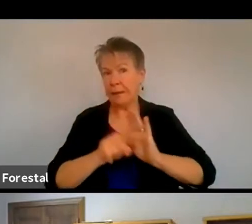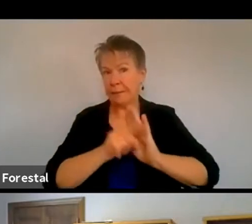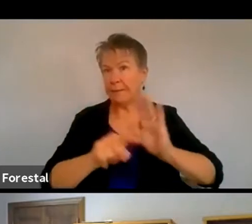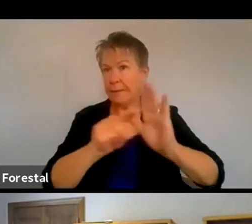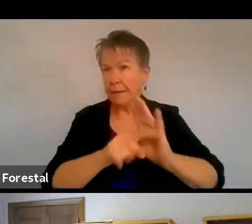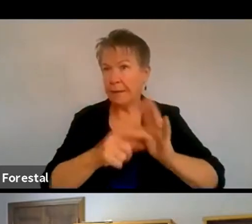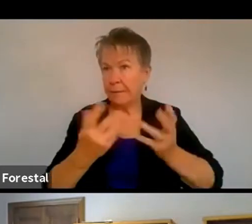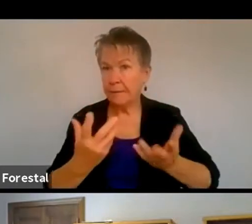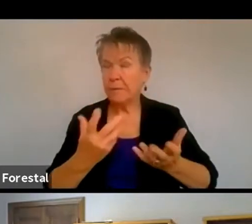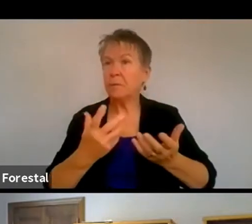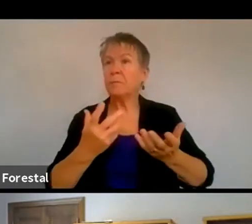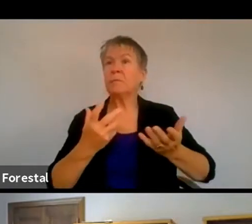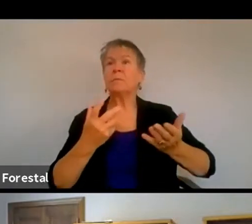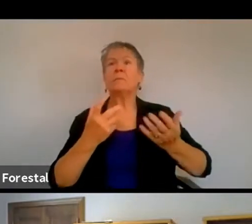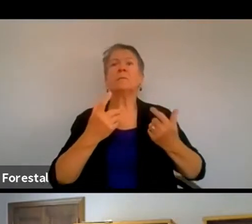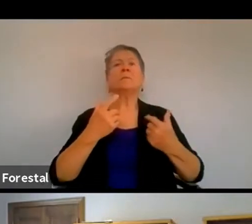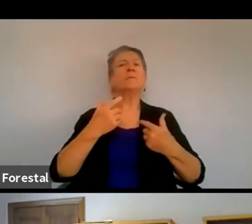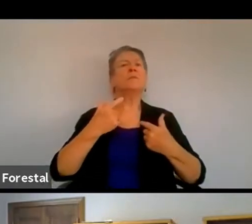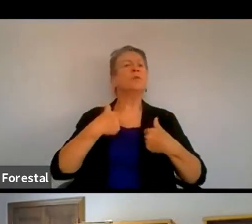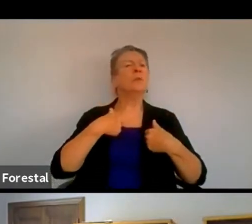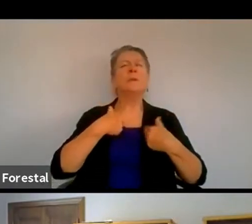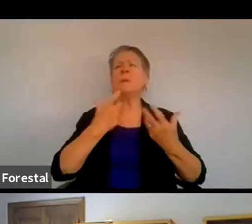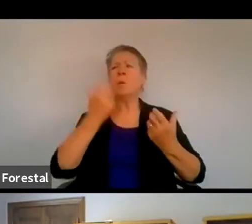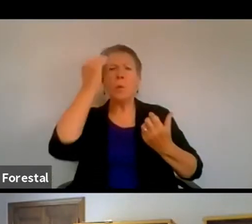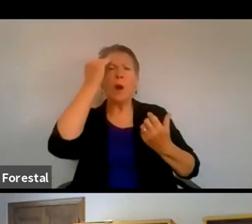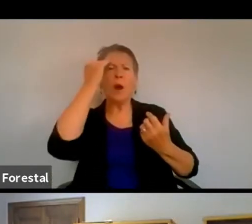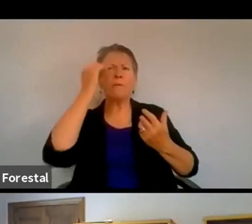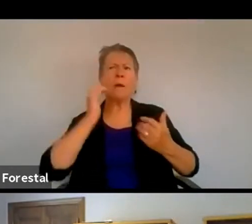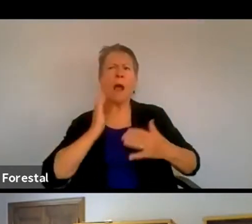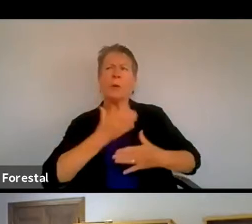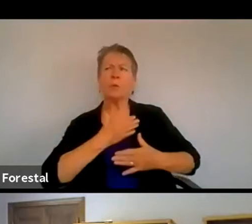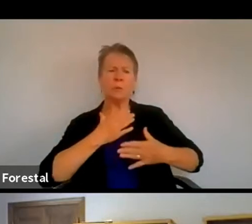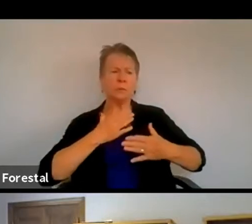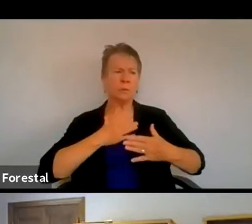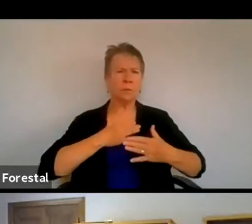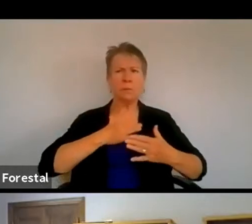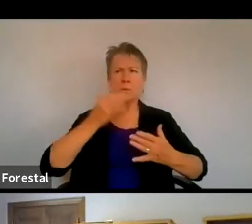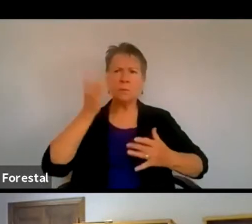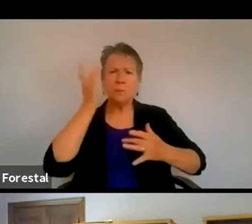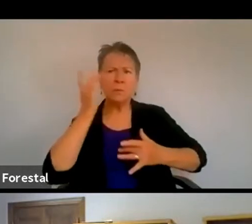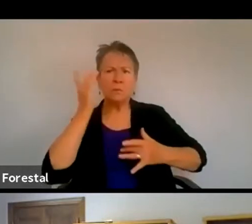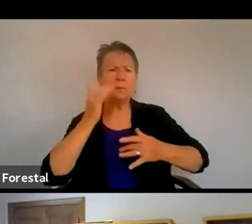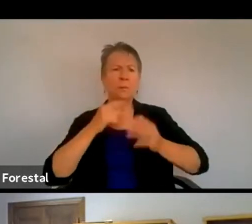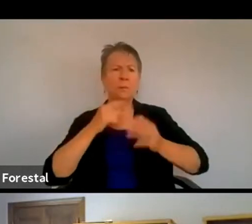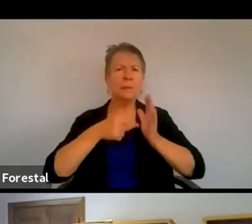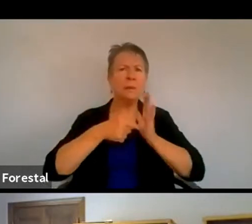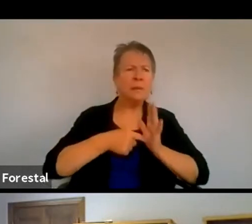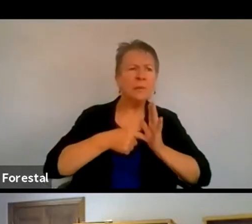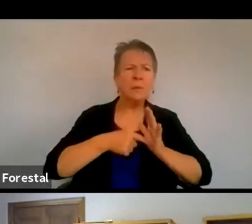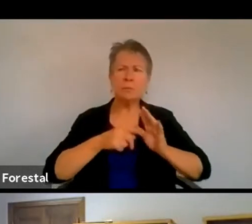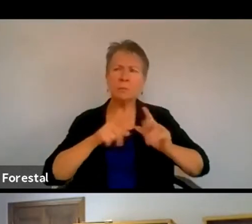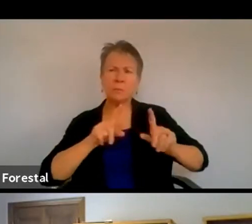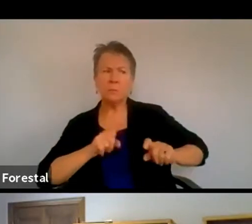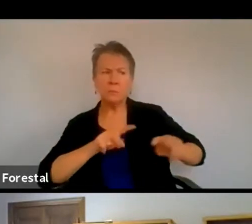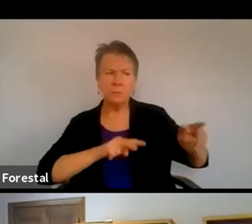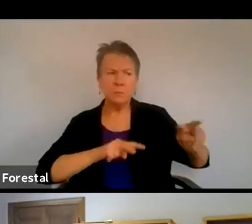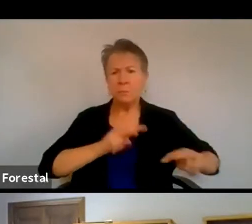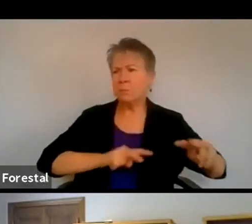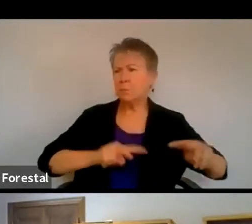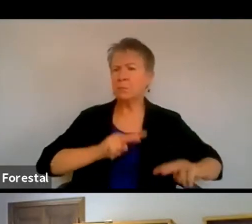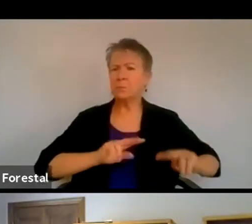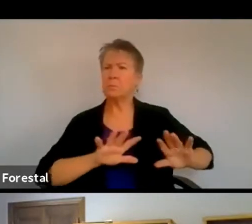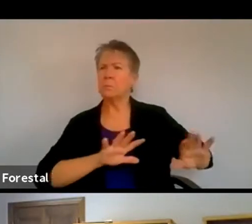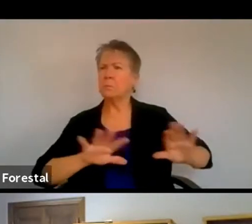God willing will be negative before we get back on the field, even in a limited way. And we're doing this, listen, frankly, we're doing it